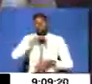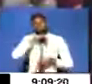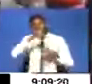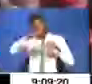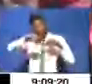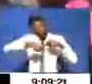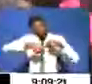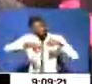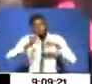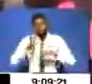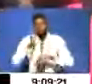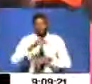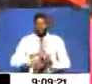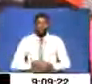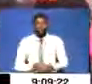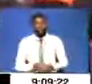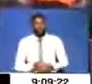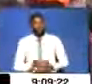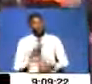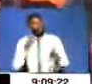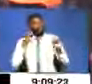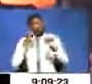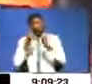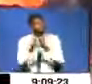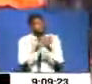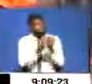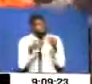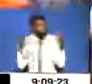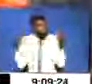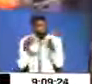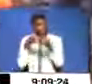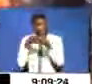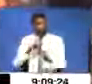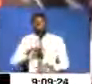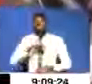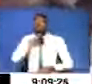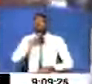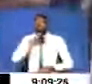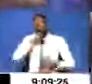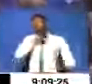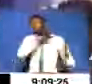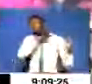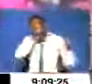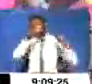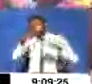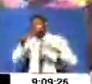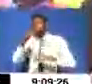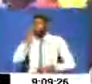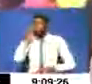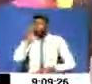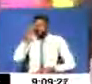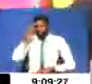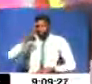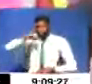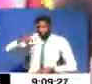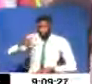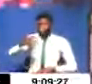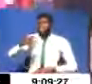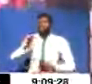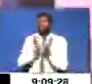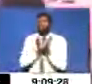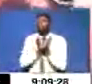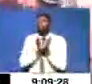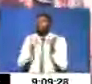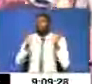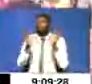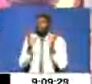The Azimiolaumoja movement led by Raila Odinga took its campaigns to Narok County, holding public rallies at Ololunga